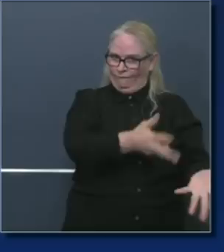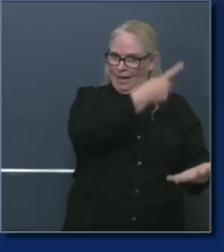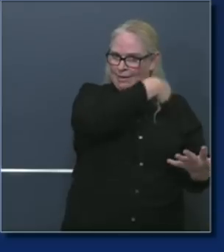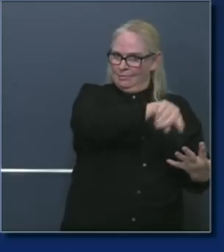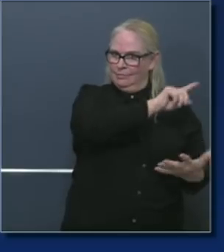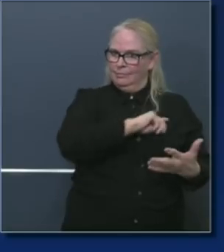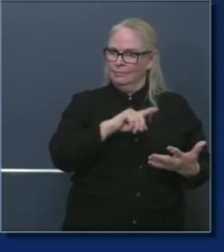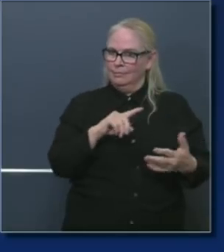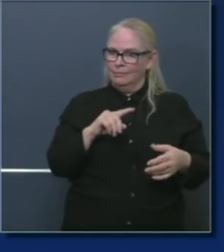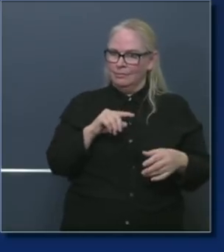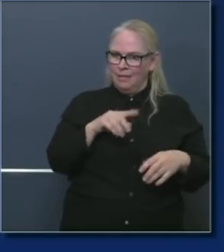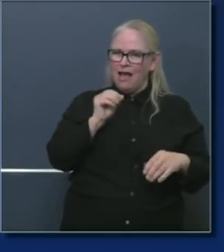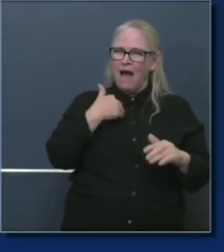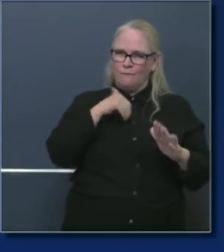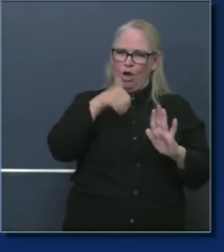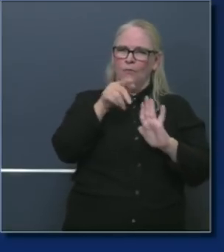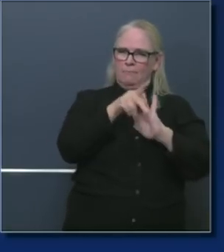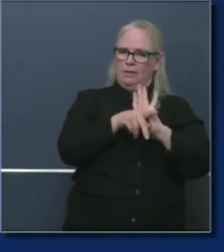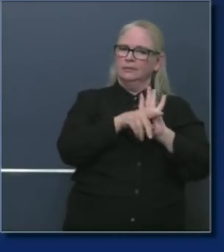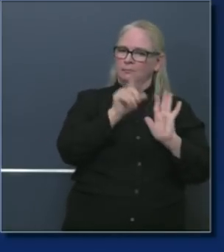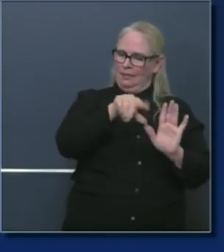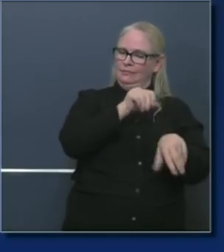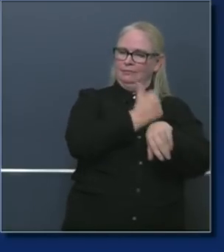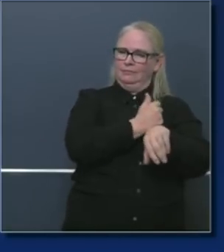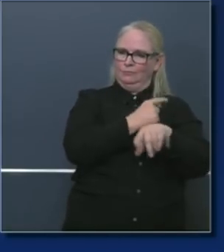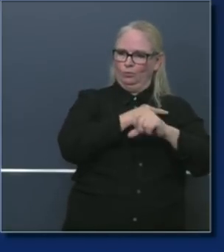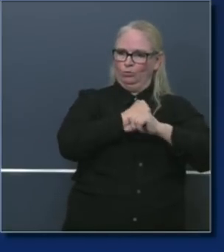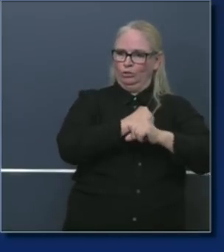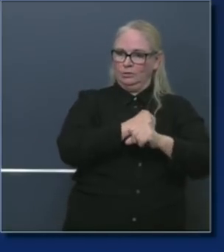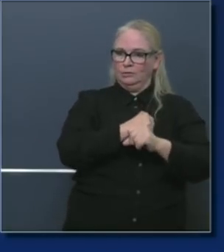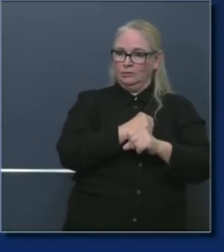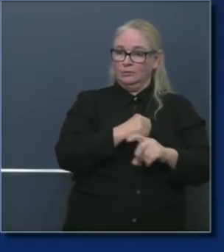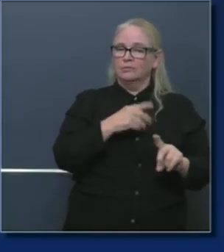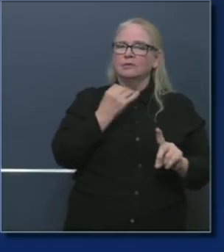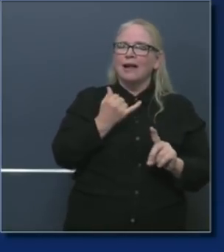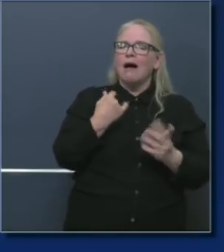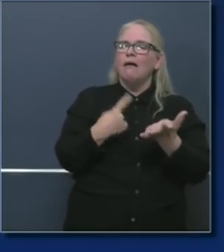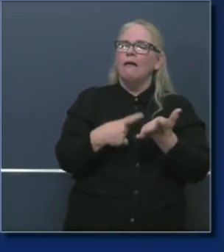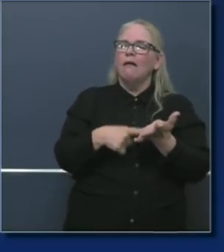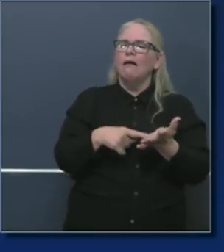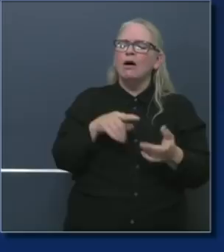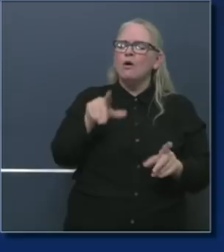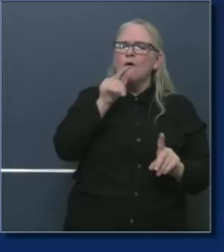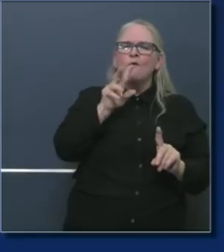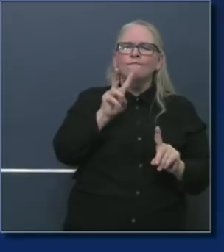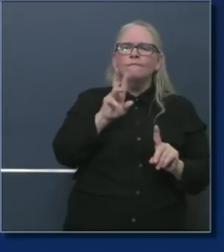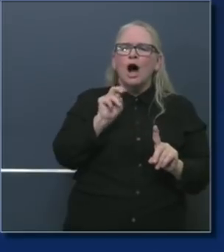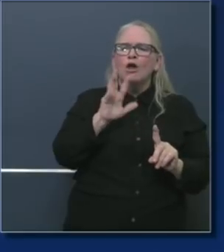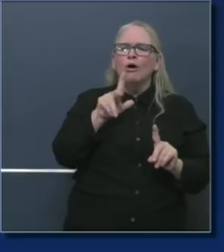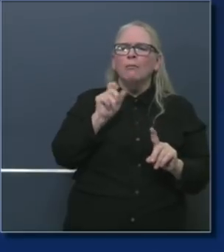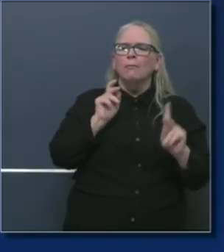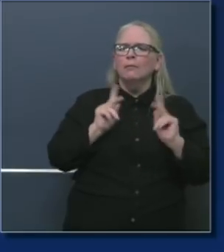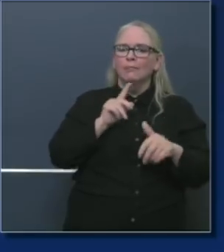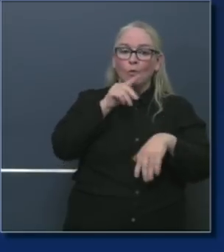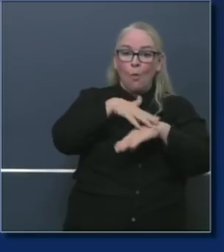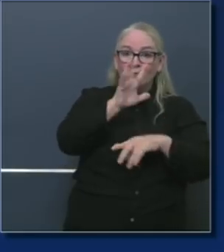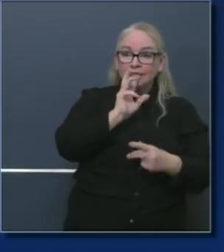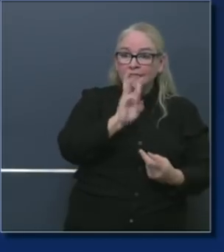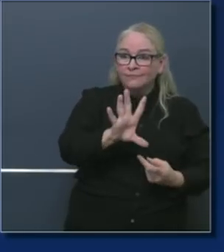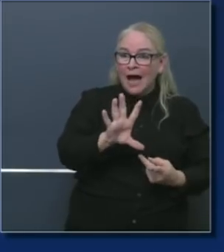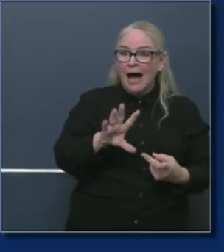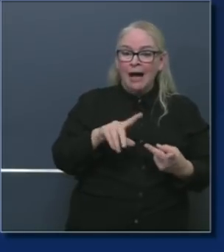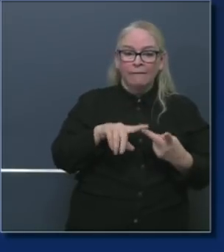We've talked about vulnerable populations since the beginning. We know that many of our skilled nursing facilities and other congregate